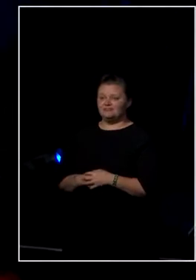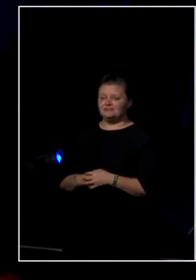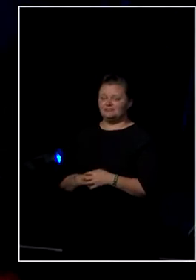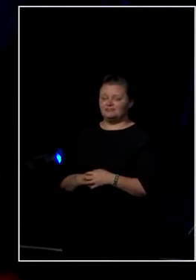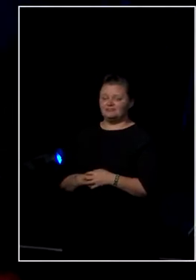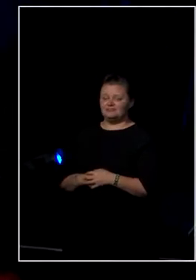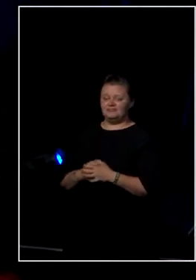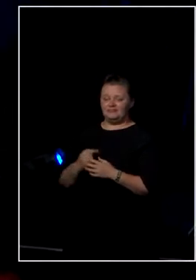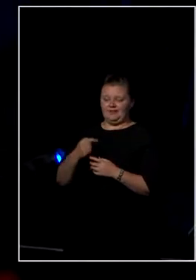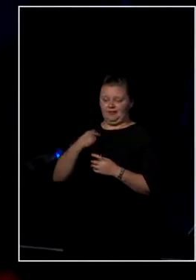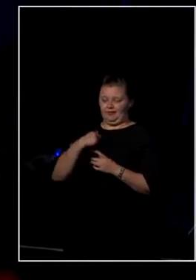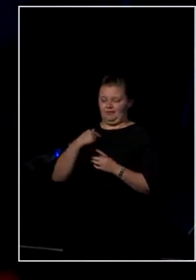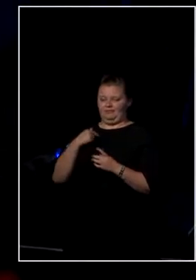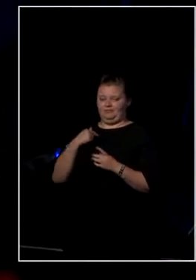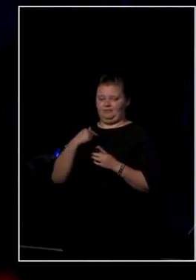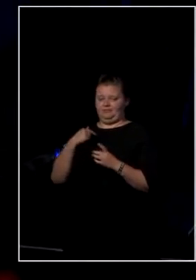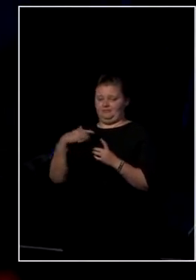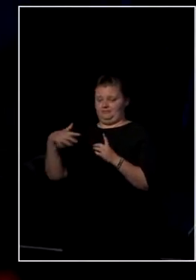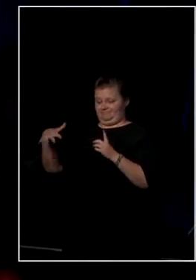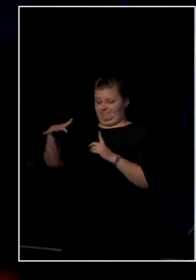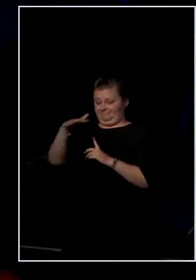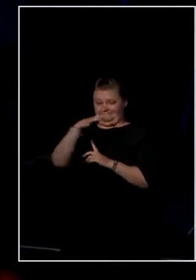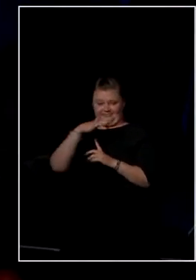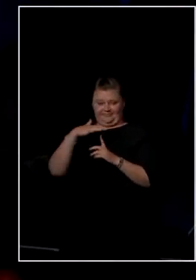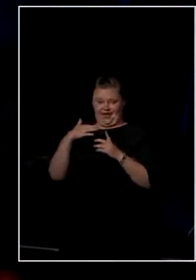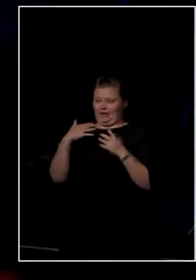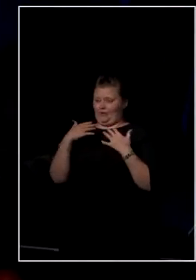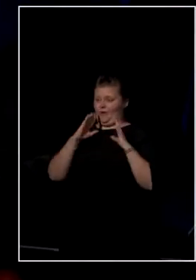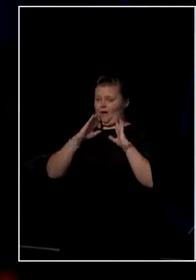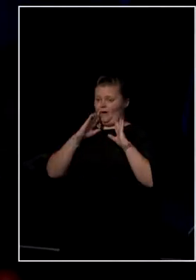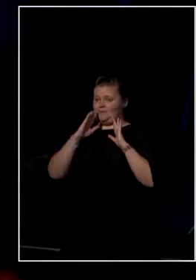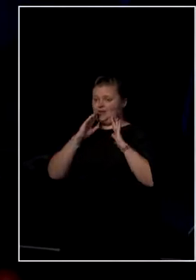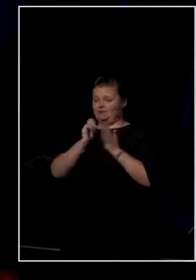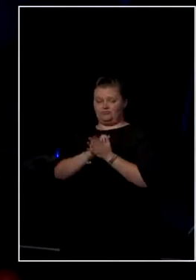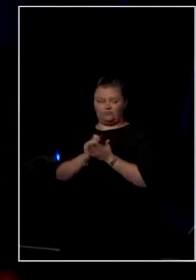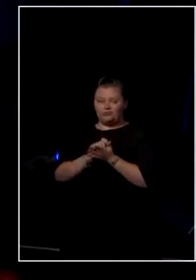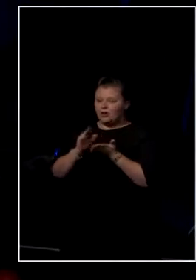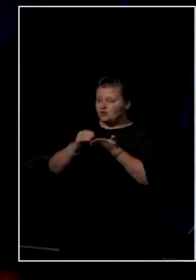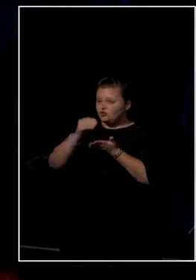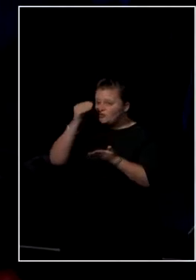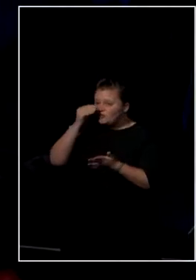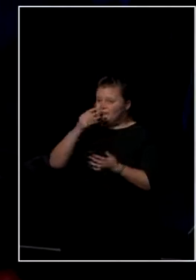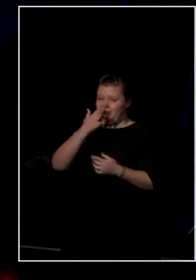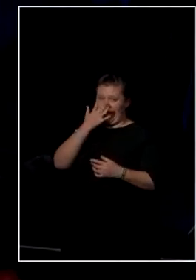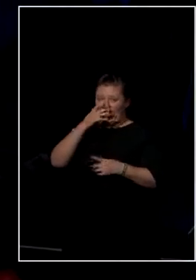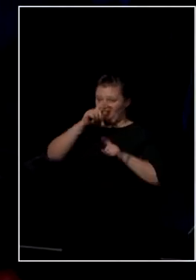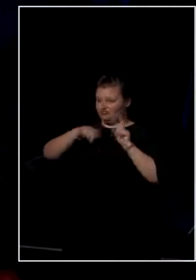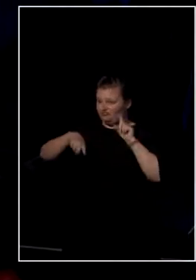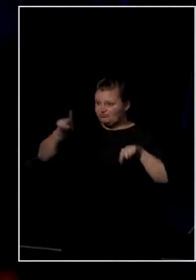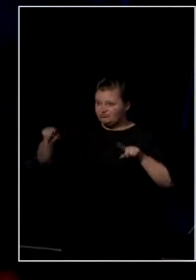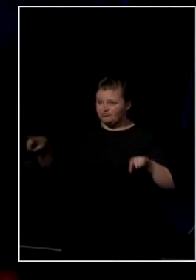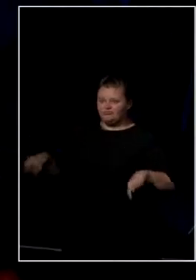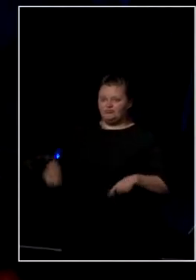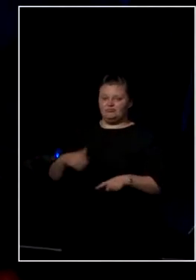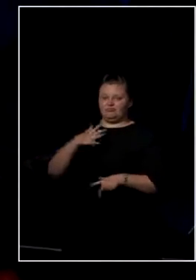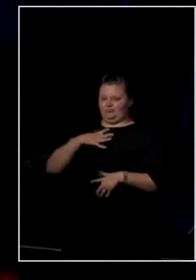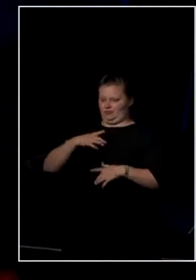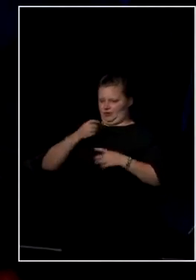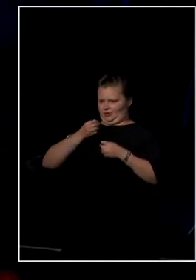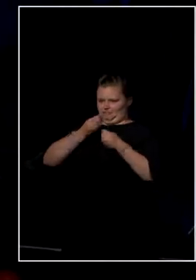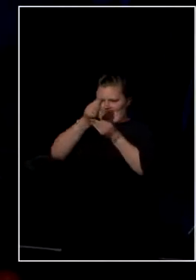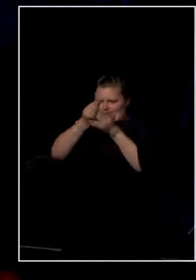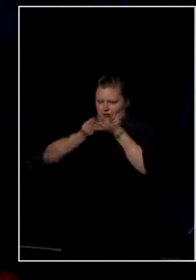I'm surrounded by very good writers and students of all ages who want to tell their